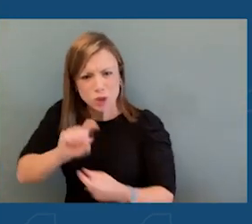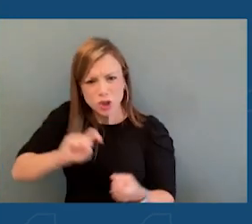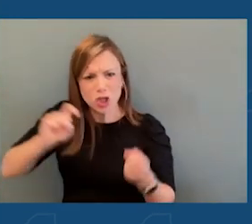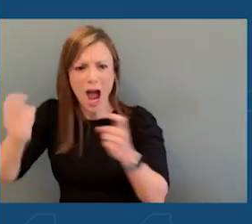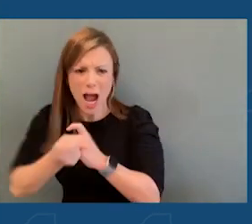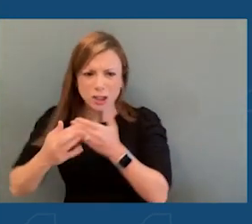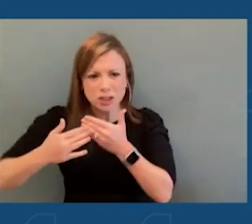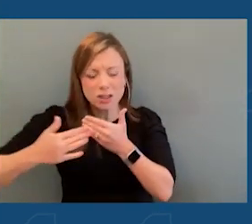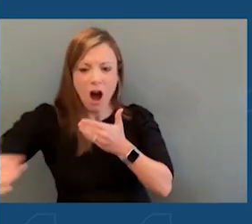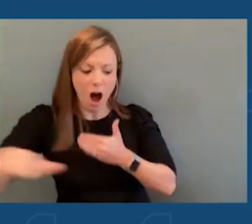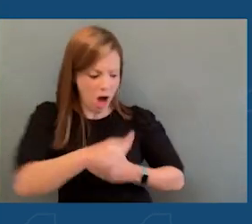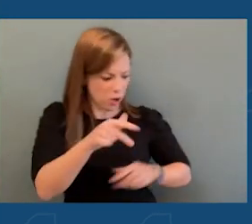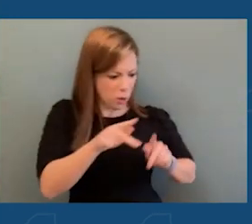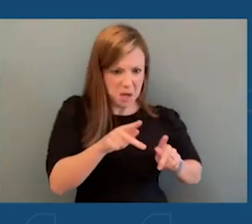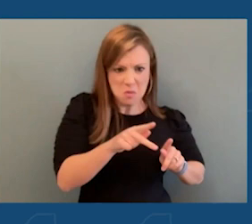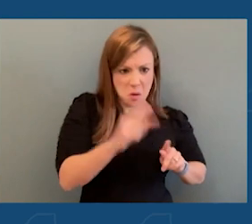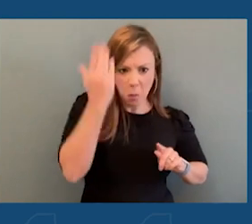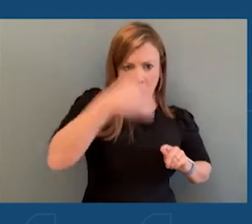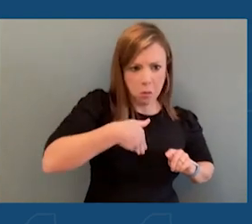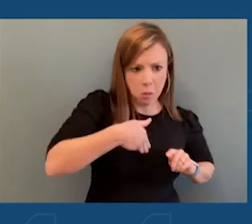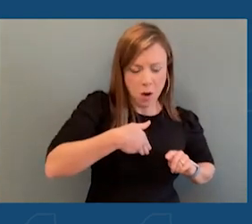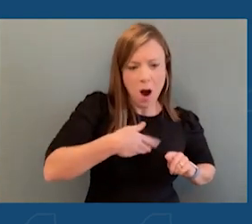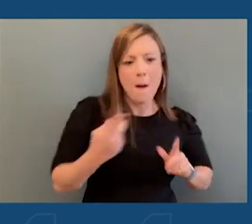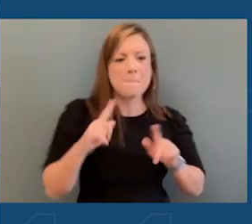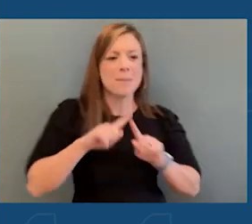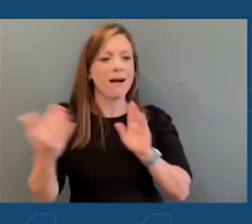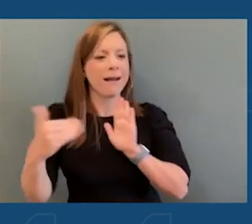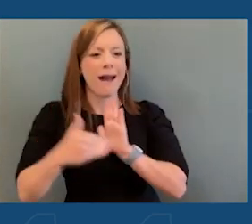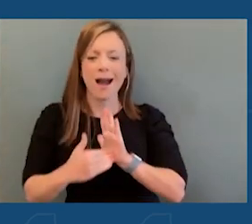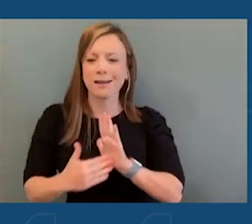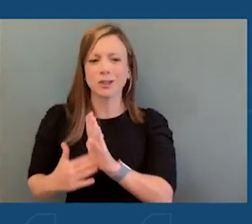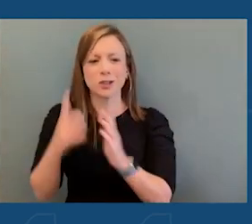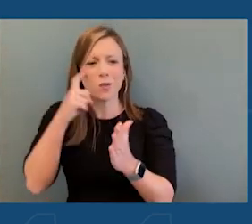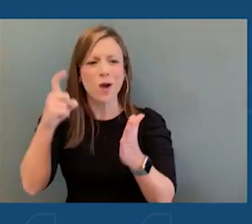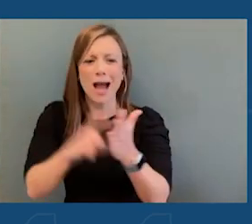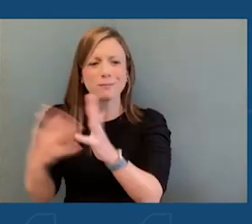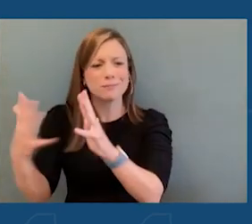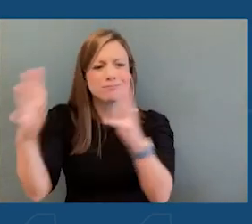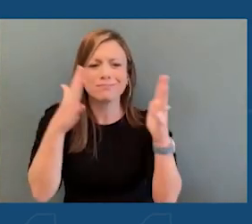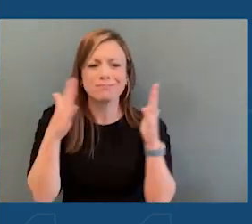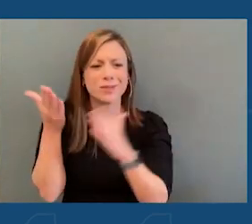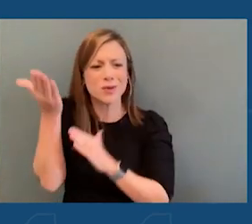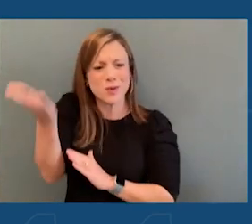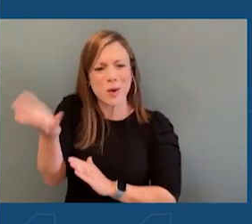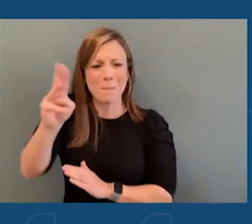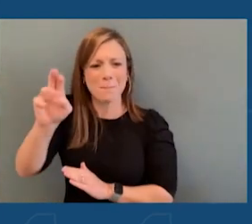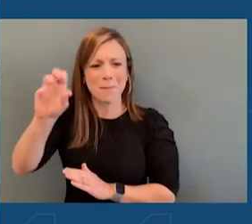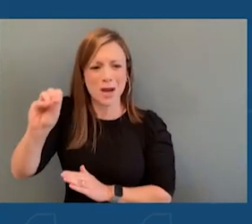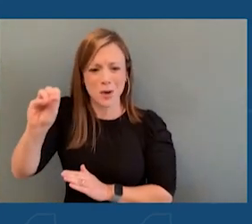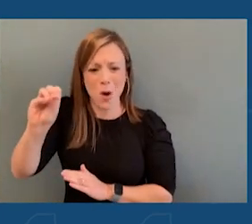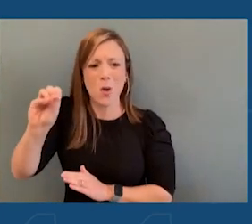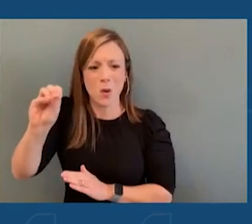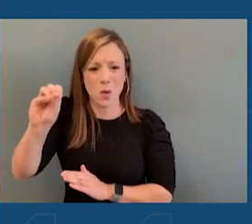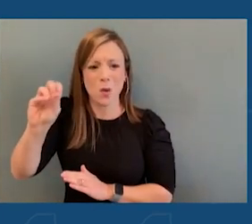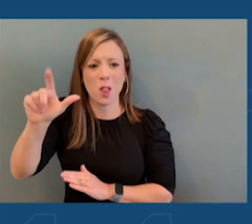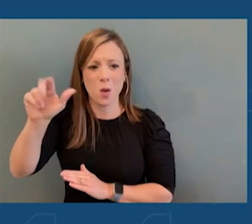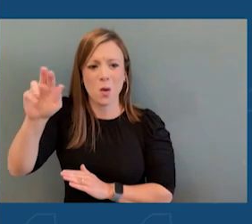possibility. So let's give another enormous round of applause to our leader, Rena Laura.